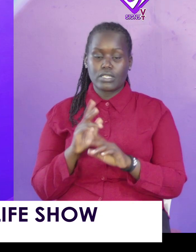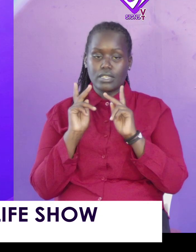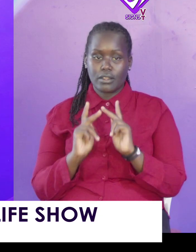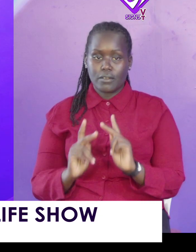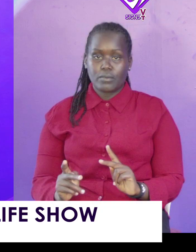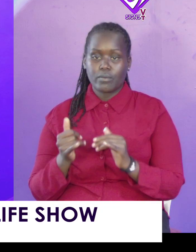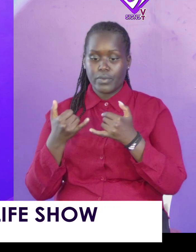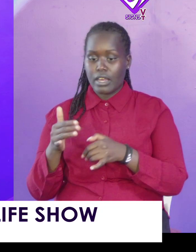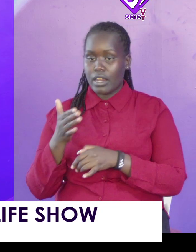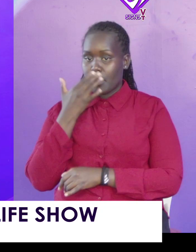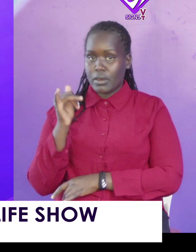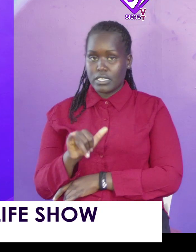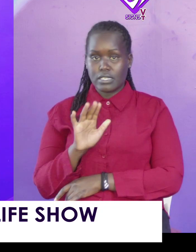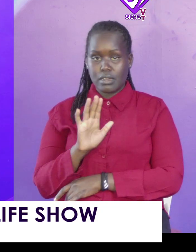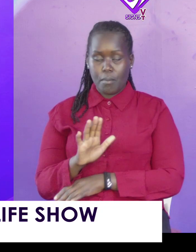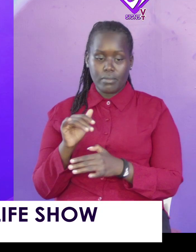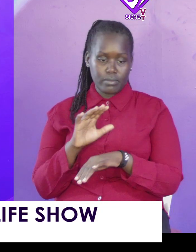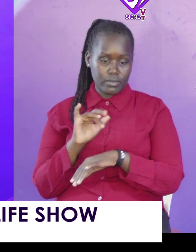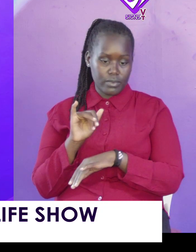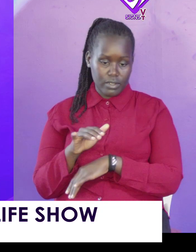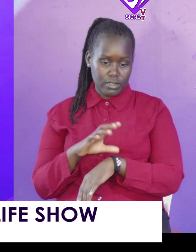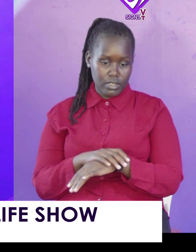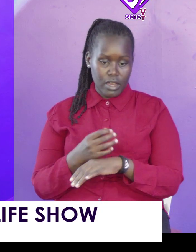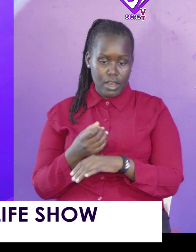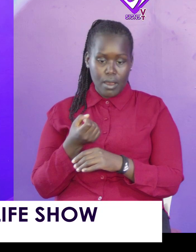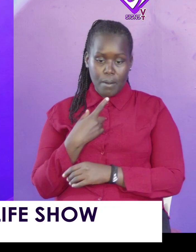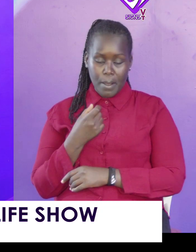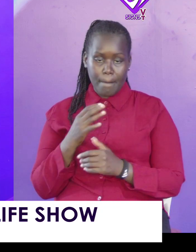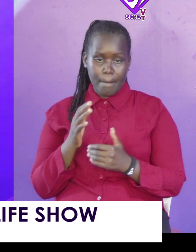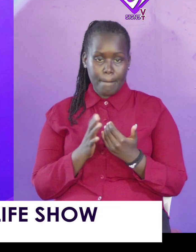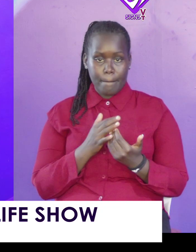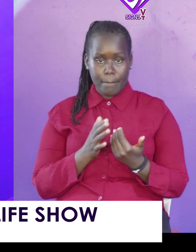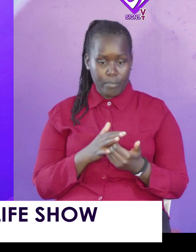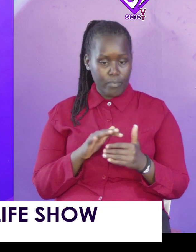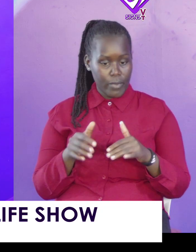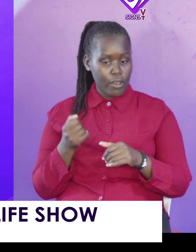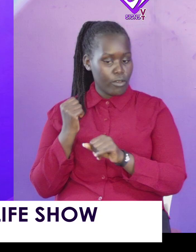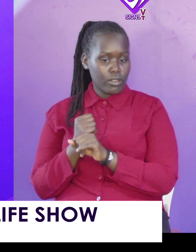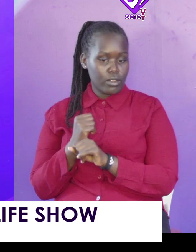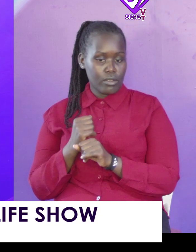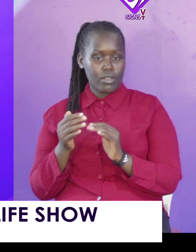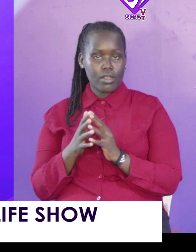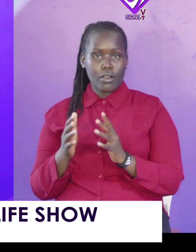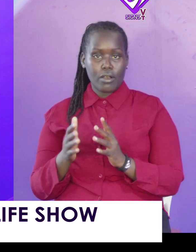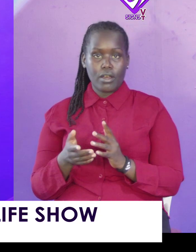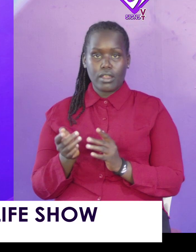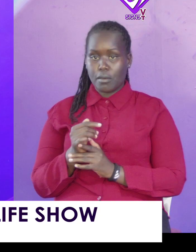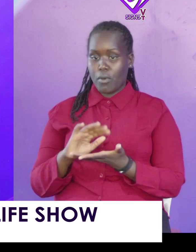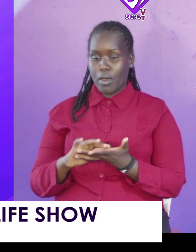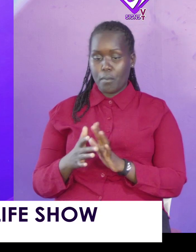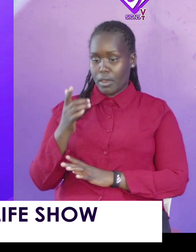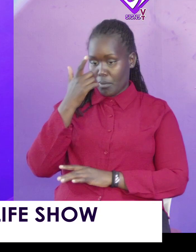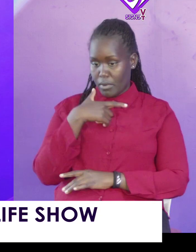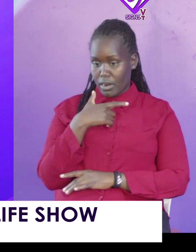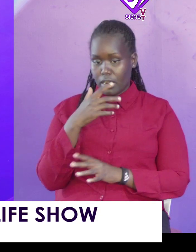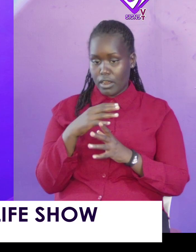to ensure that I get medical attention. But the more she did it, the more my sight went. In fact, I went